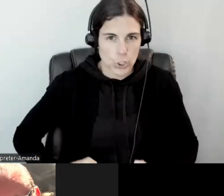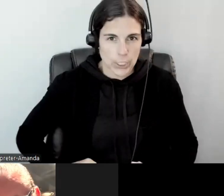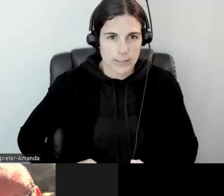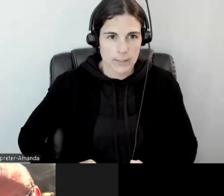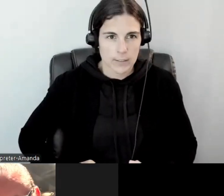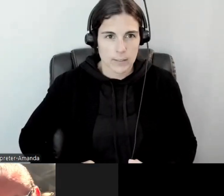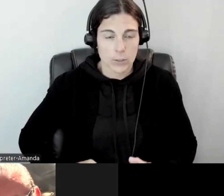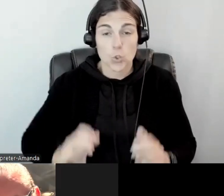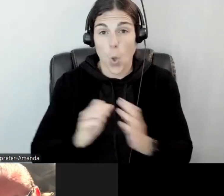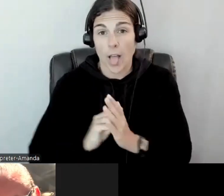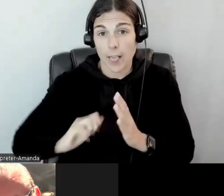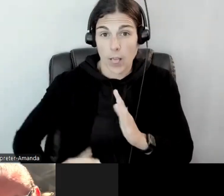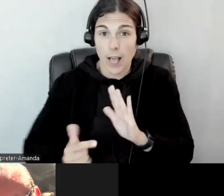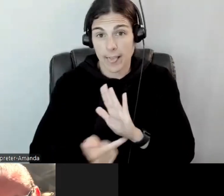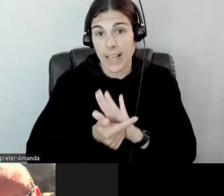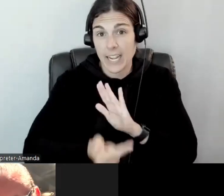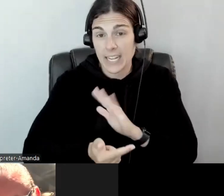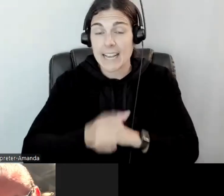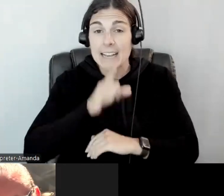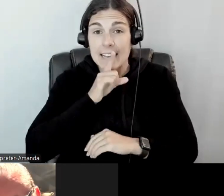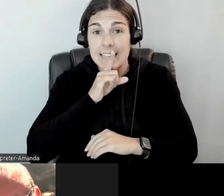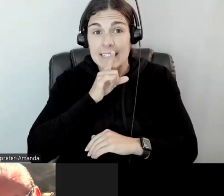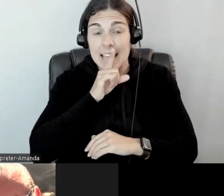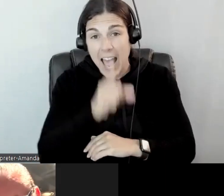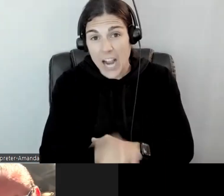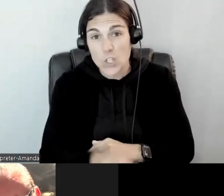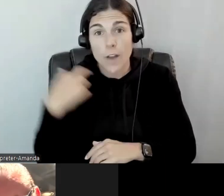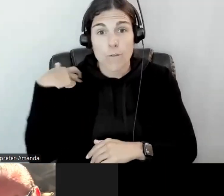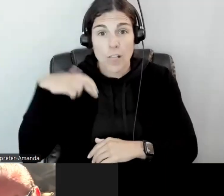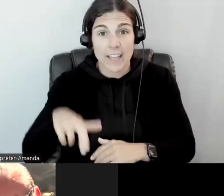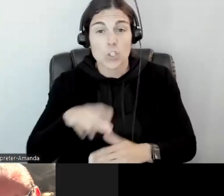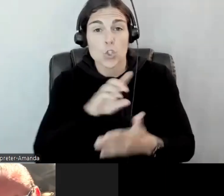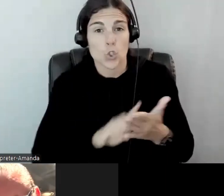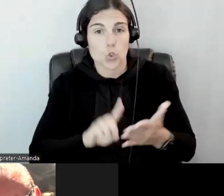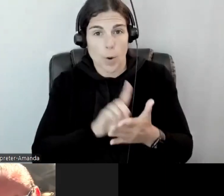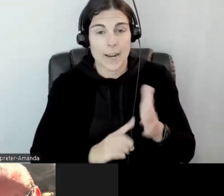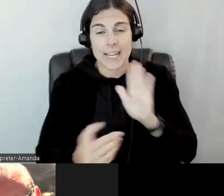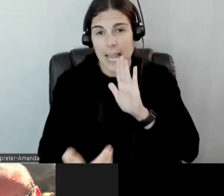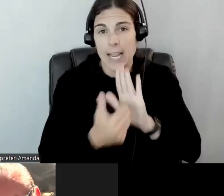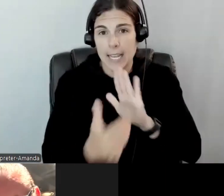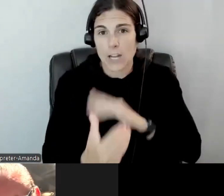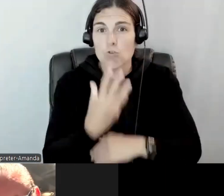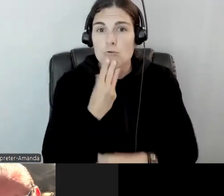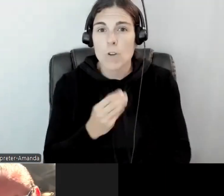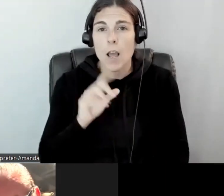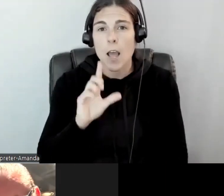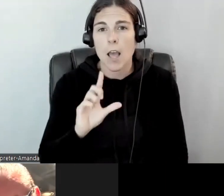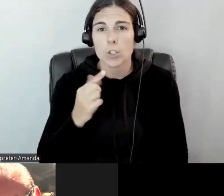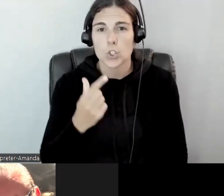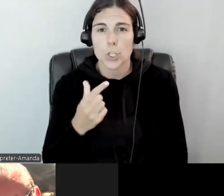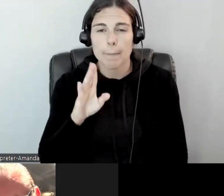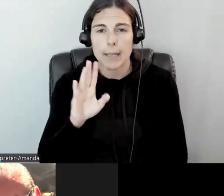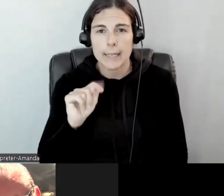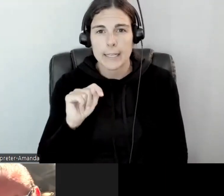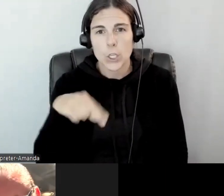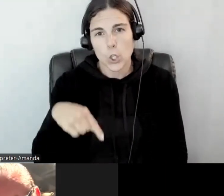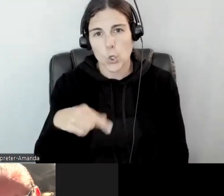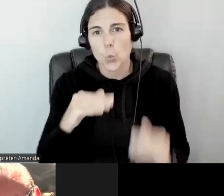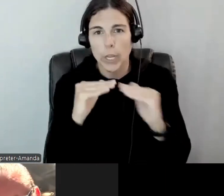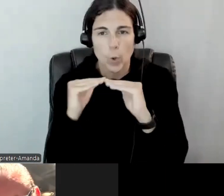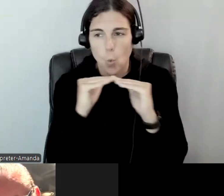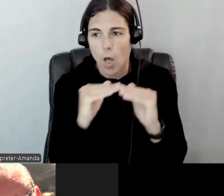making abortion illegal is actually religious discrimination against Jews. So that's one perspective, LGBTQ equality. And this is